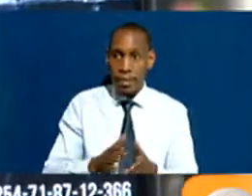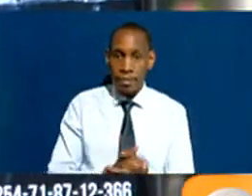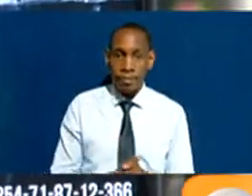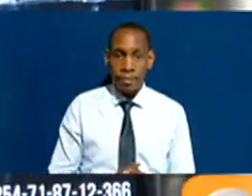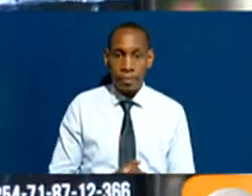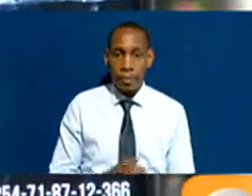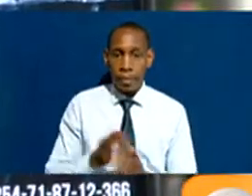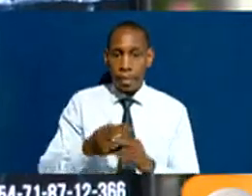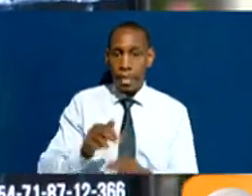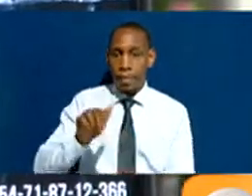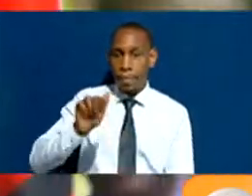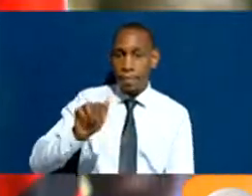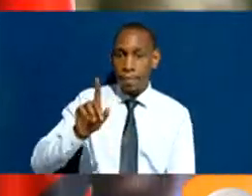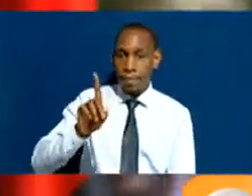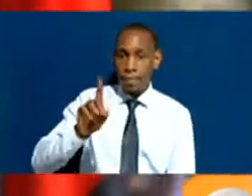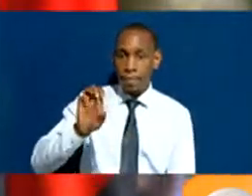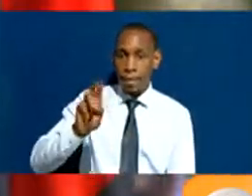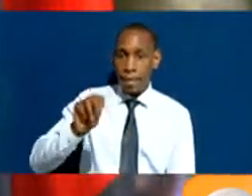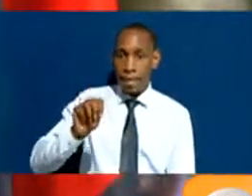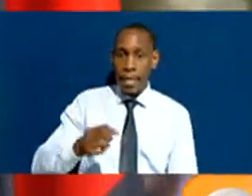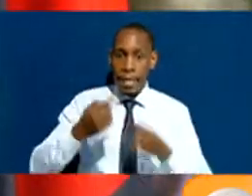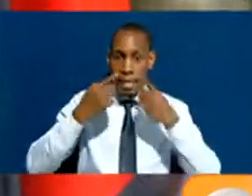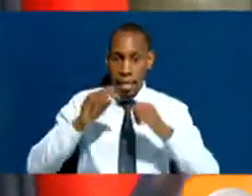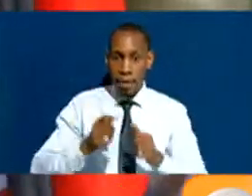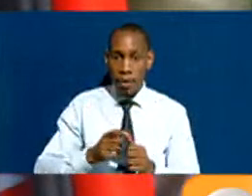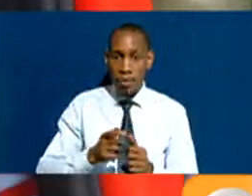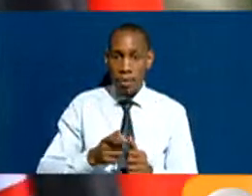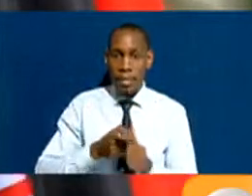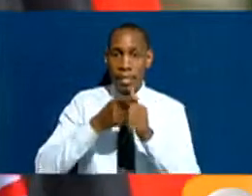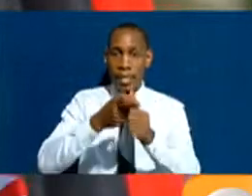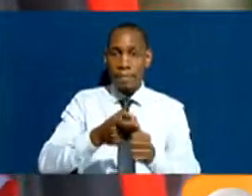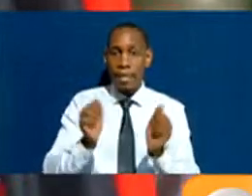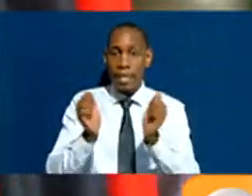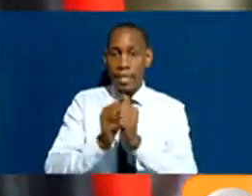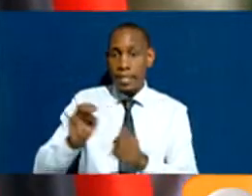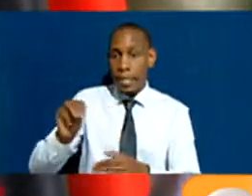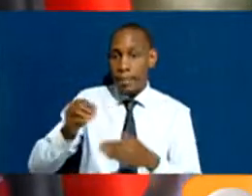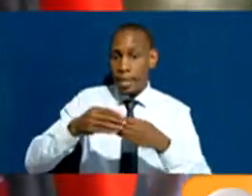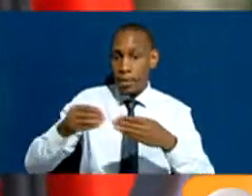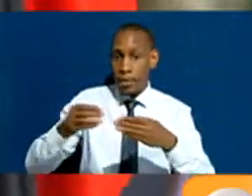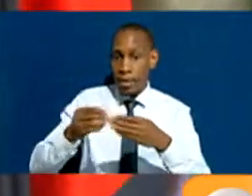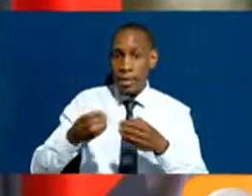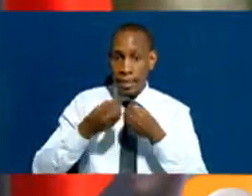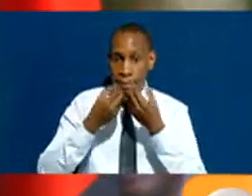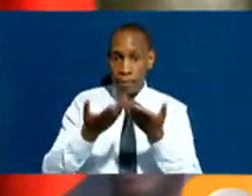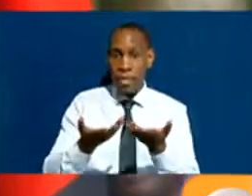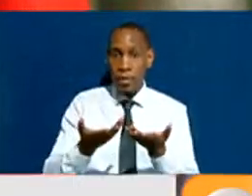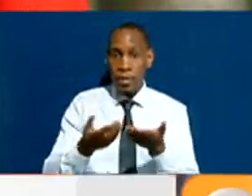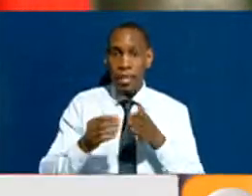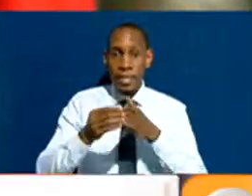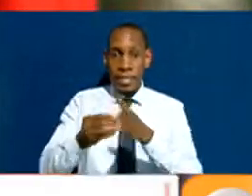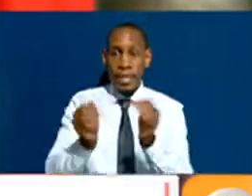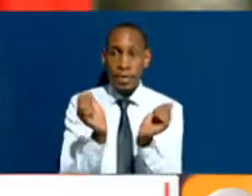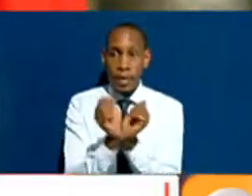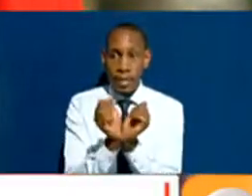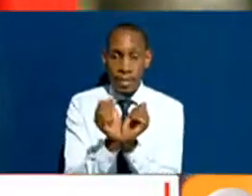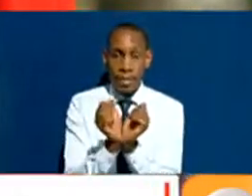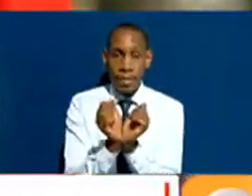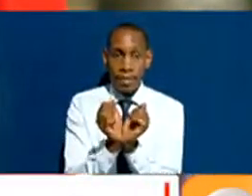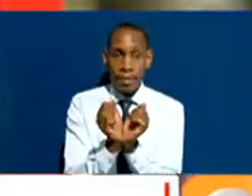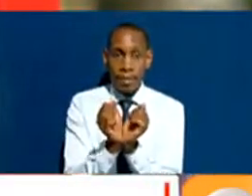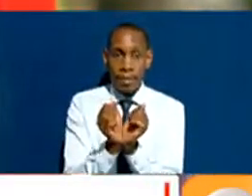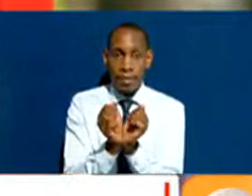Aden. I am announcing a reward of up to $10 million for information leading to the arrest